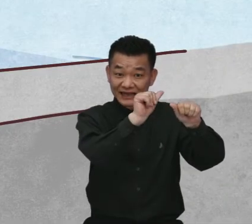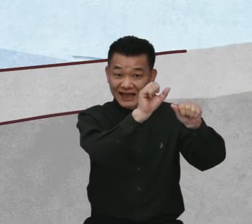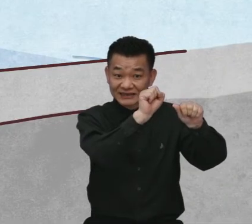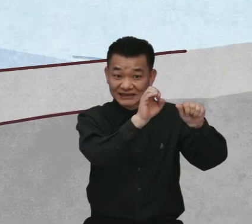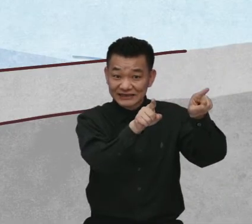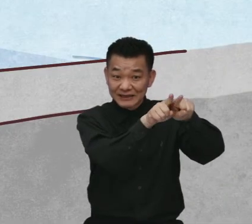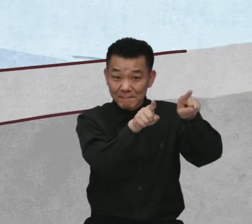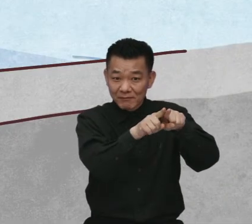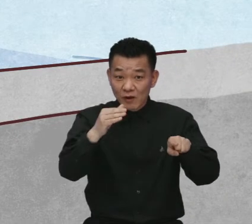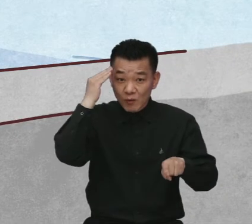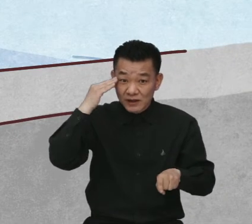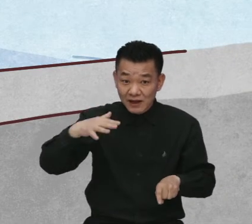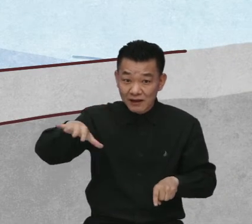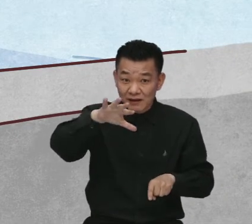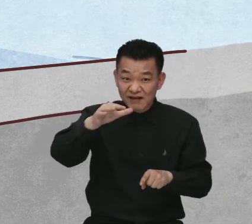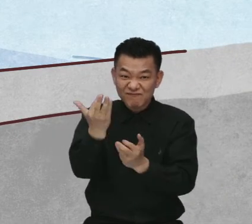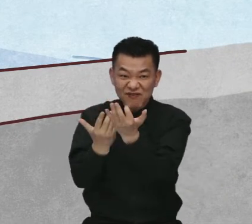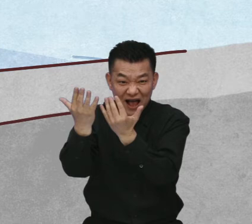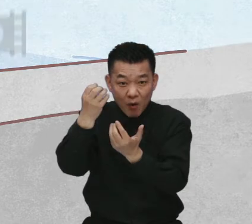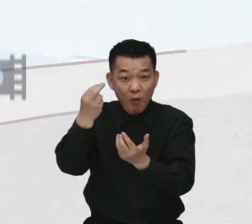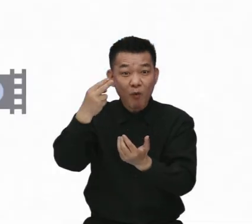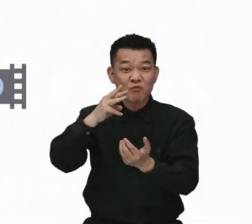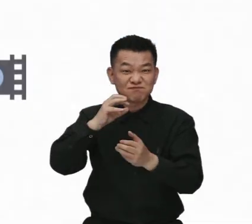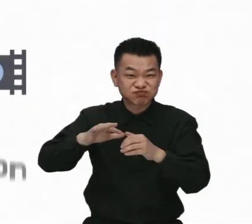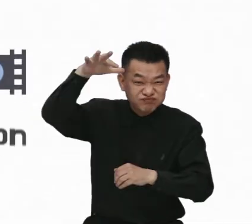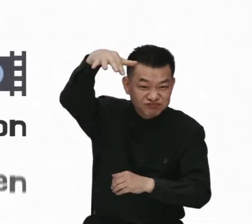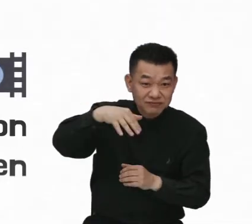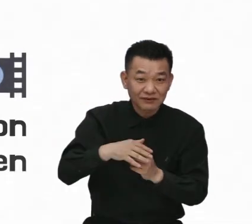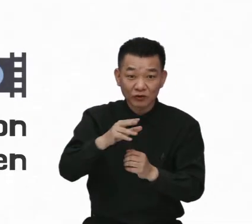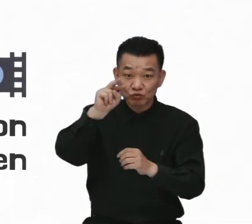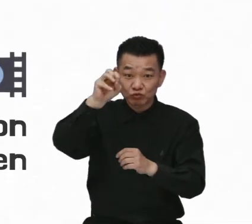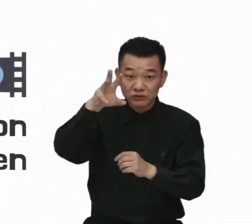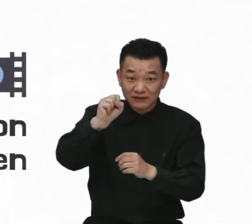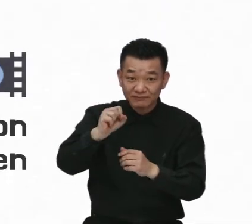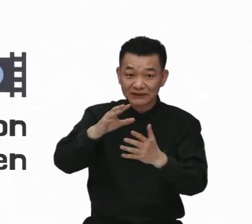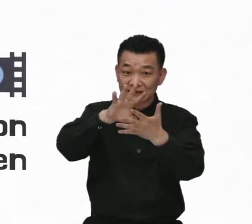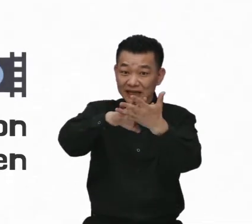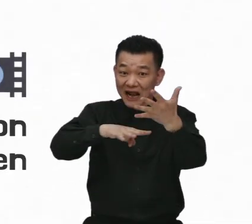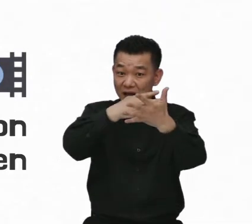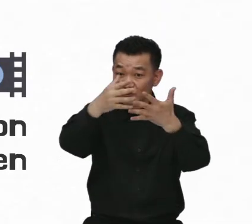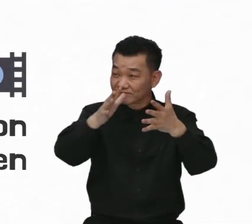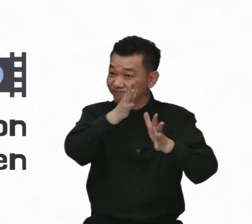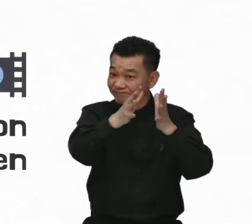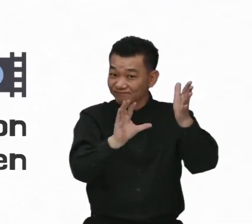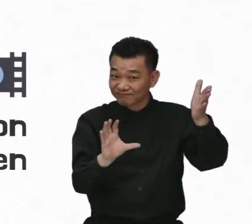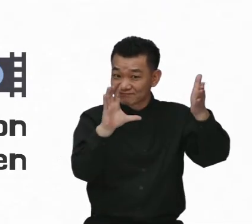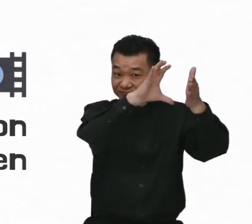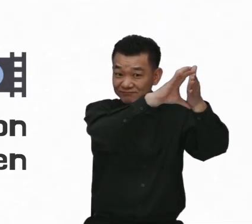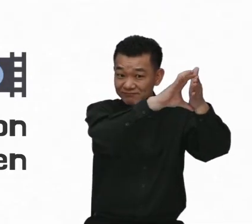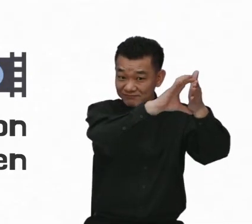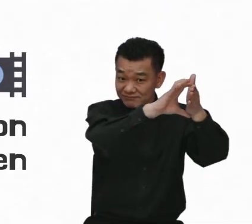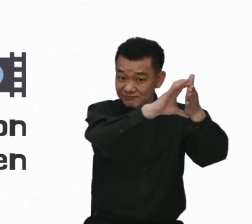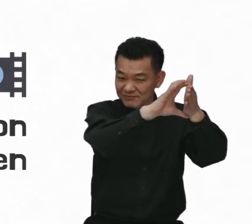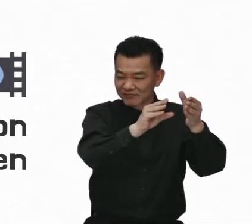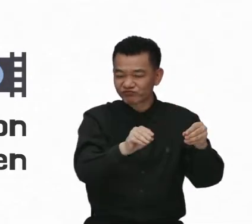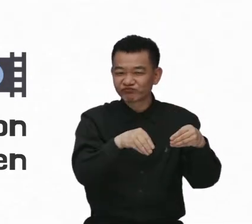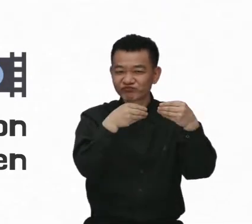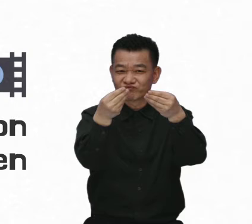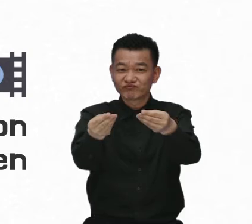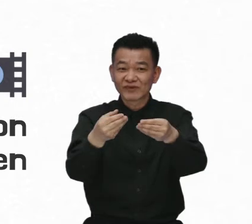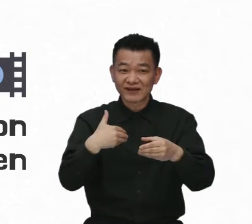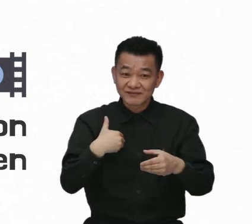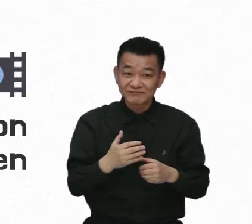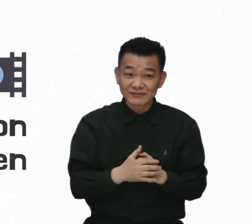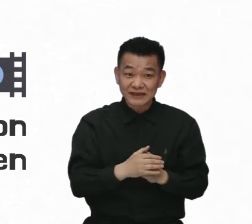Like the case of Mrs. A, in Korea, sign language is provided not only on the emergency broadcasts, but also on the news